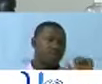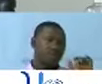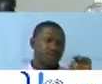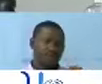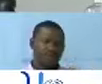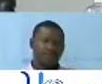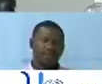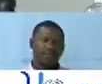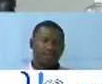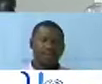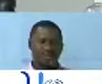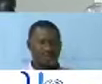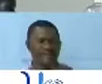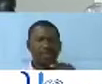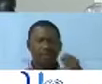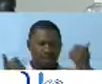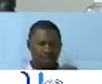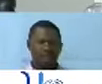It came afterwards. I think it came after.